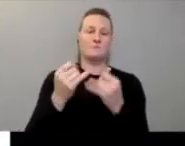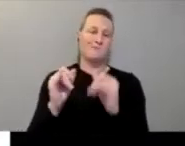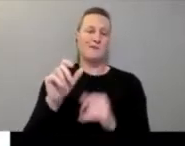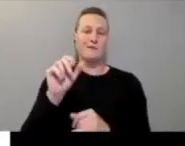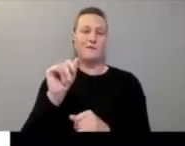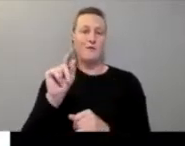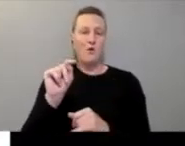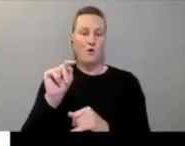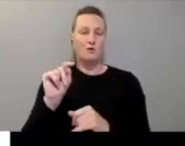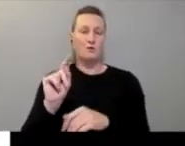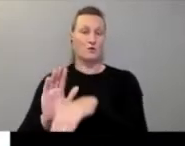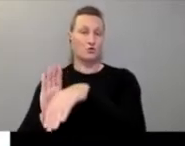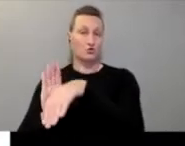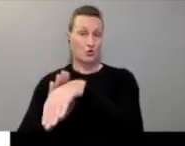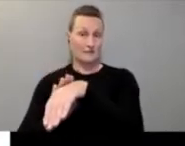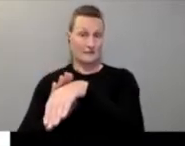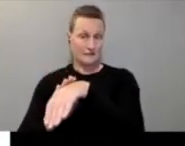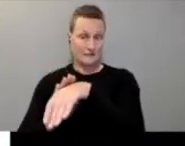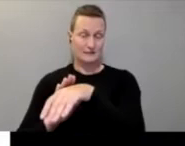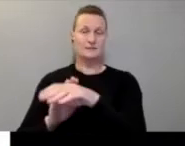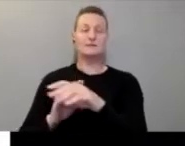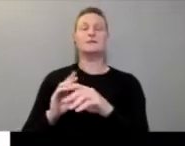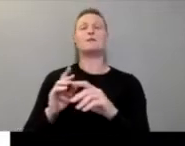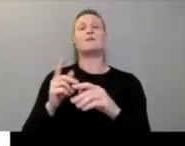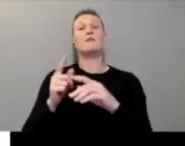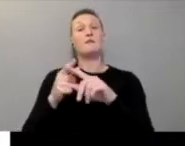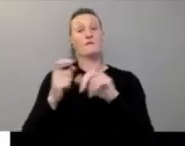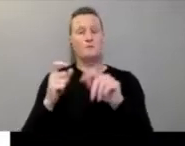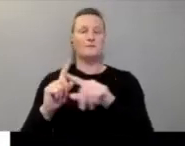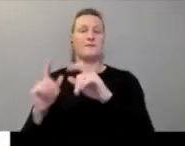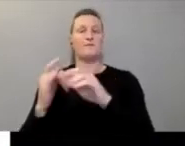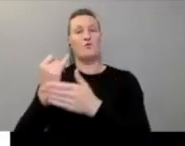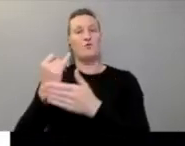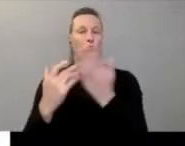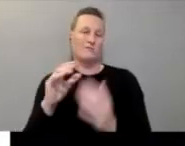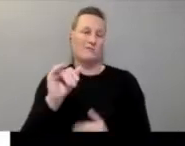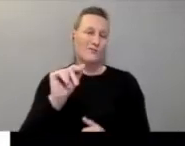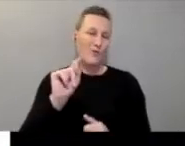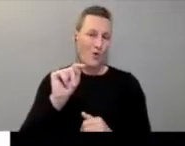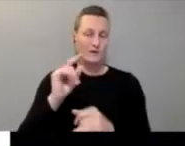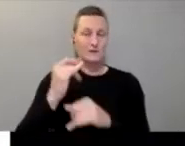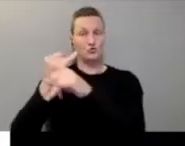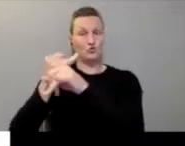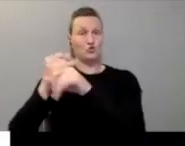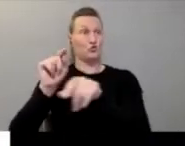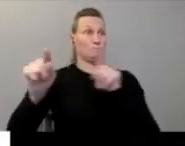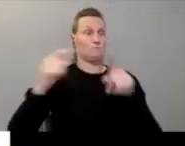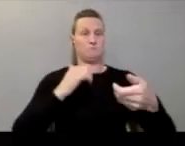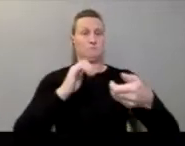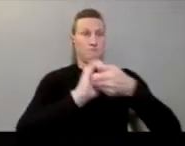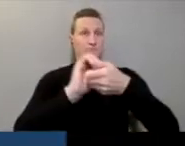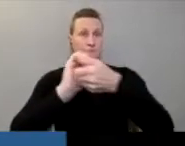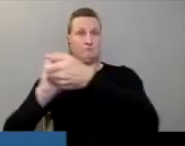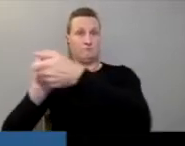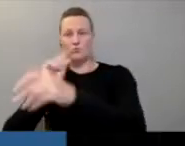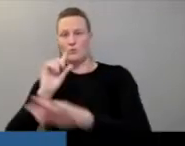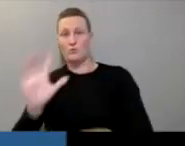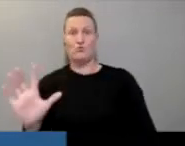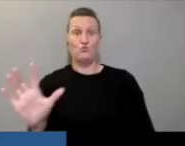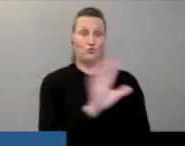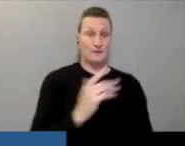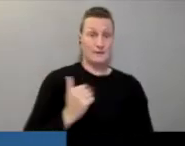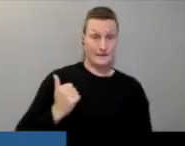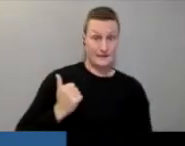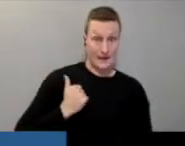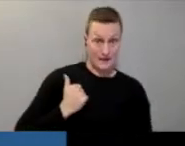work outside of art institutions in the public realm. We work on projects across Canada, some in the US, and